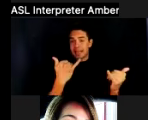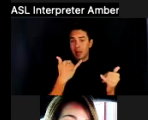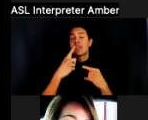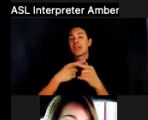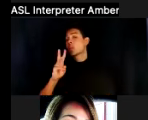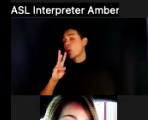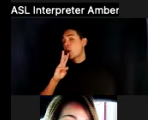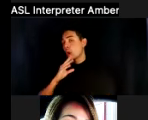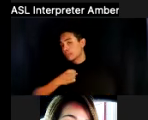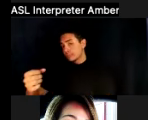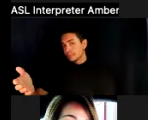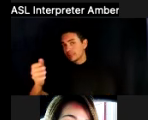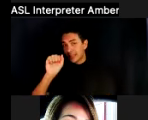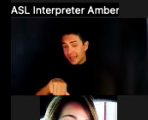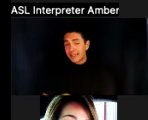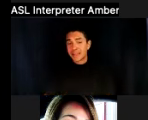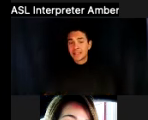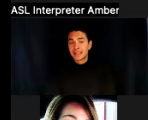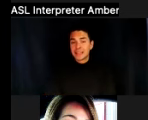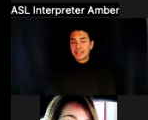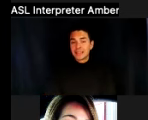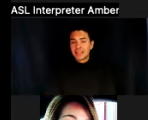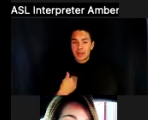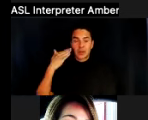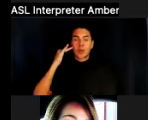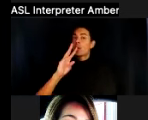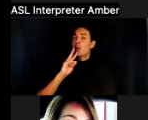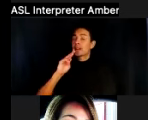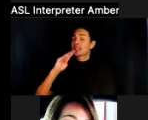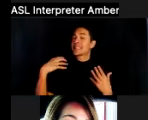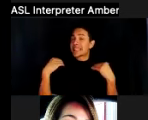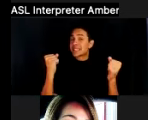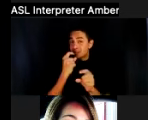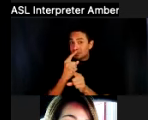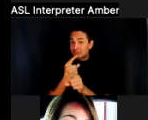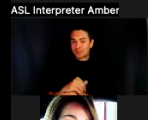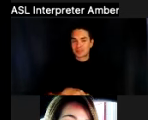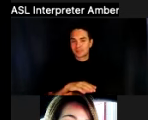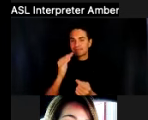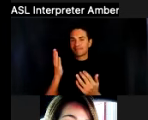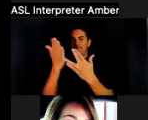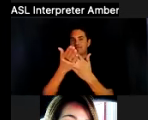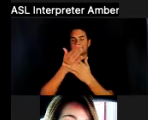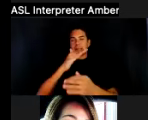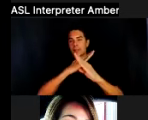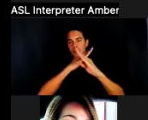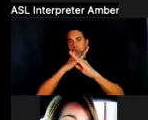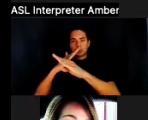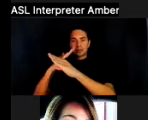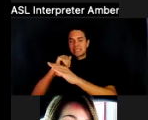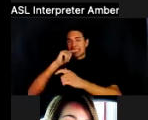that water that we know is being healing to us, right? And interrupting these barriers. It doesn't have to be this